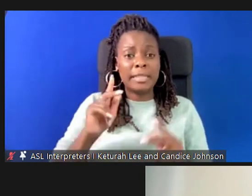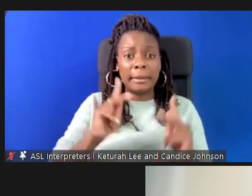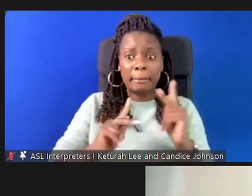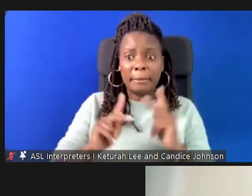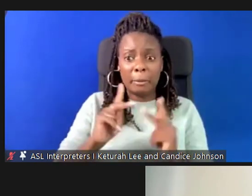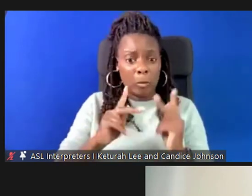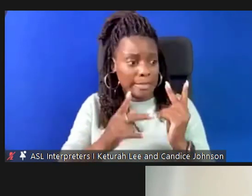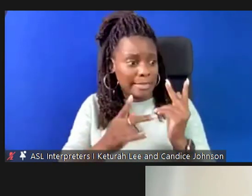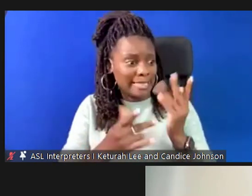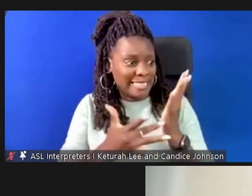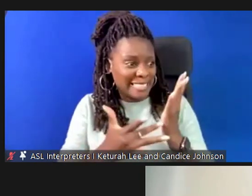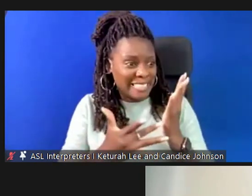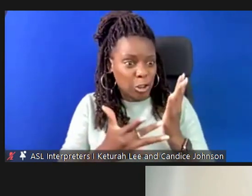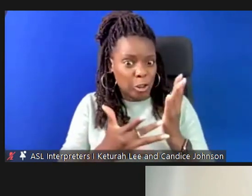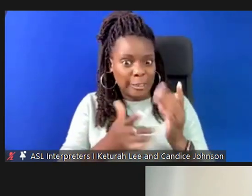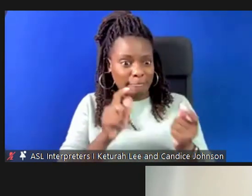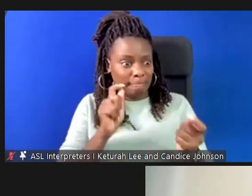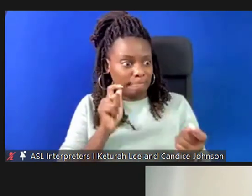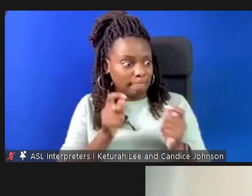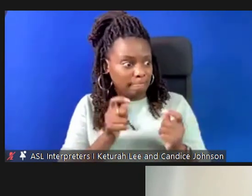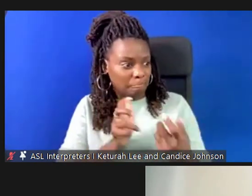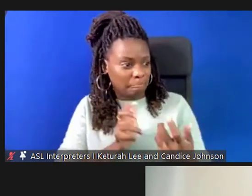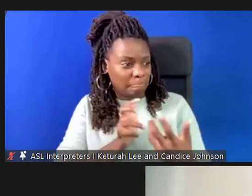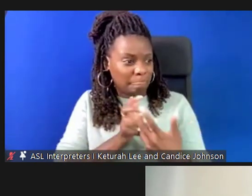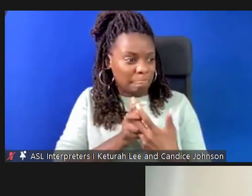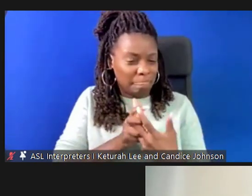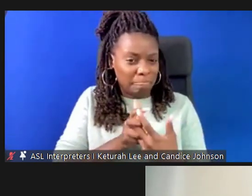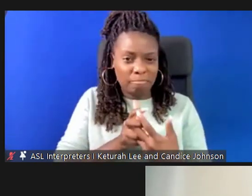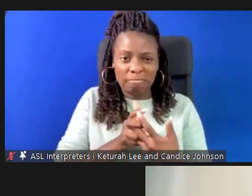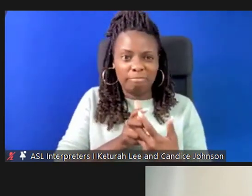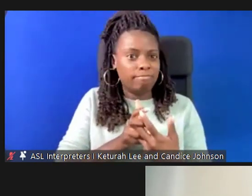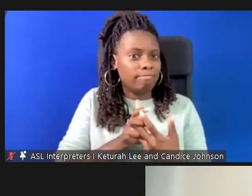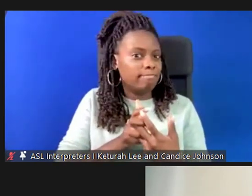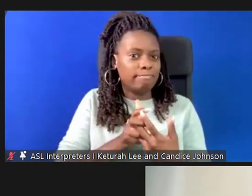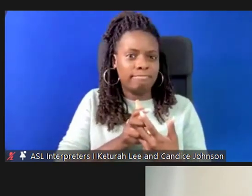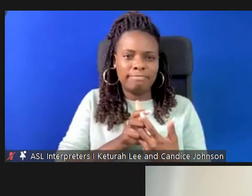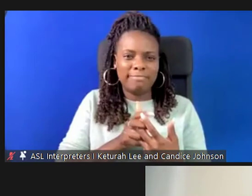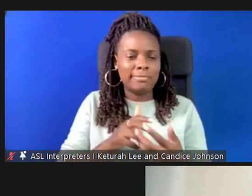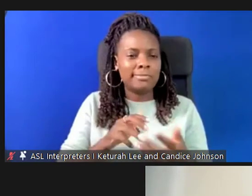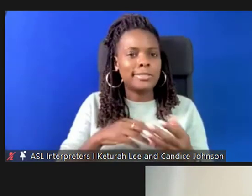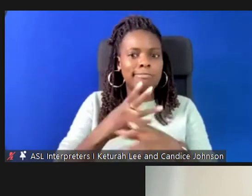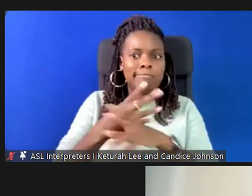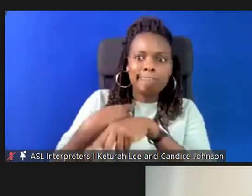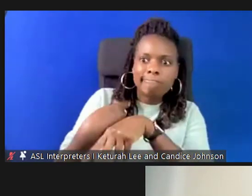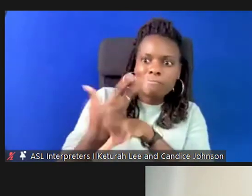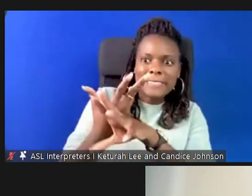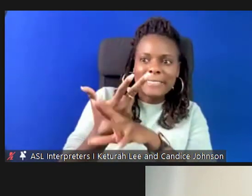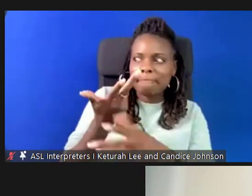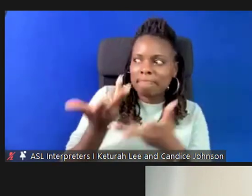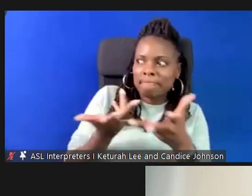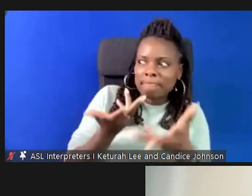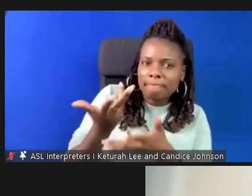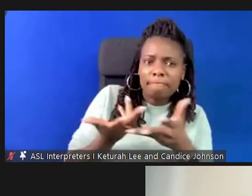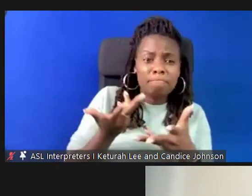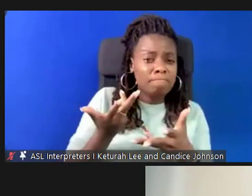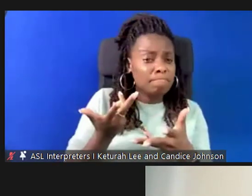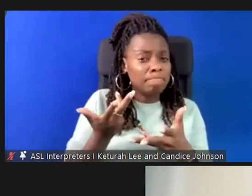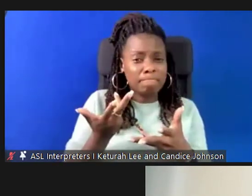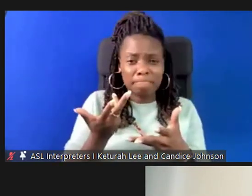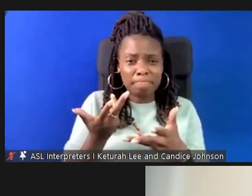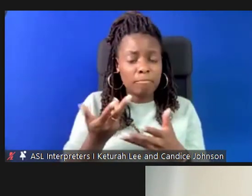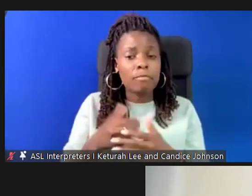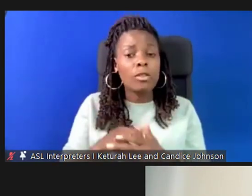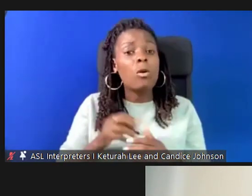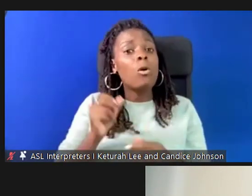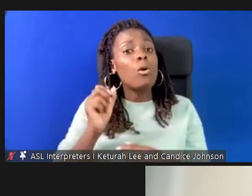technologies, including video interactions and others, or where technology and these virtual